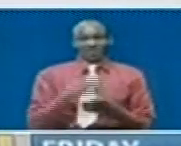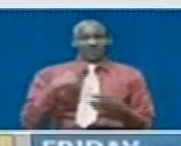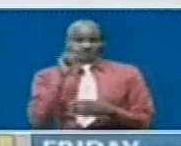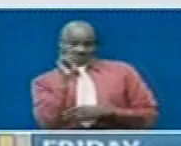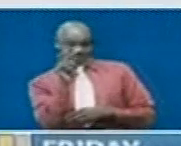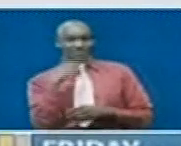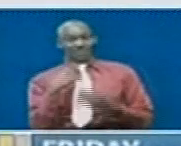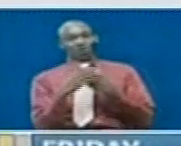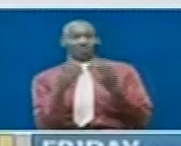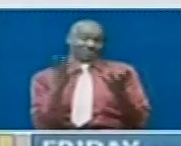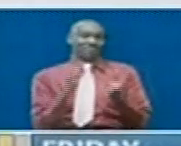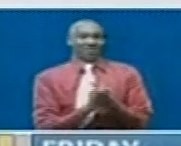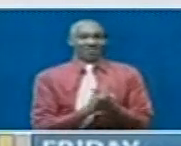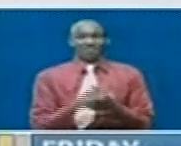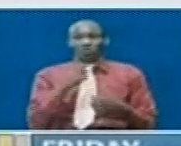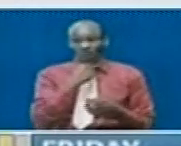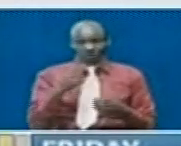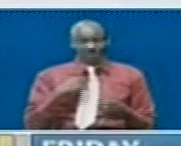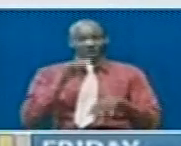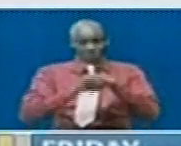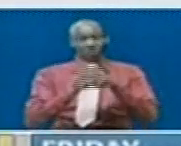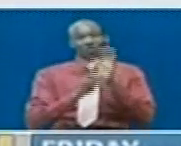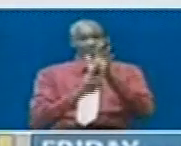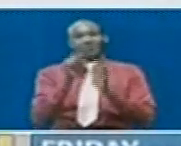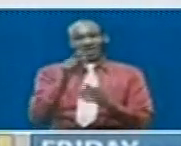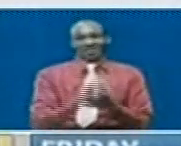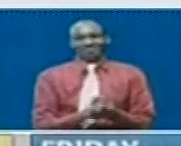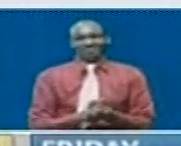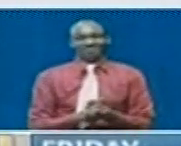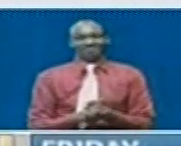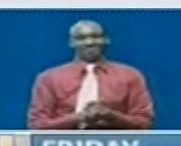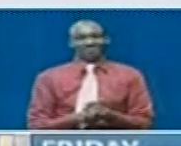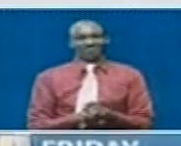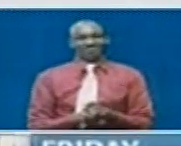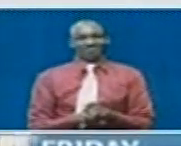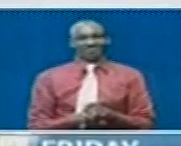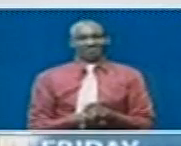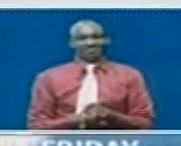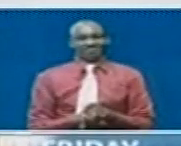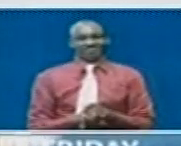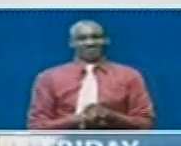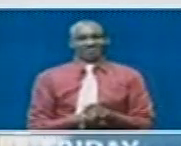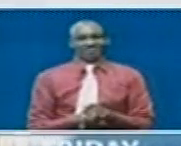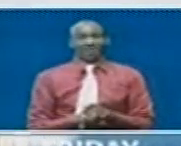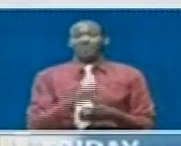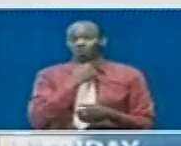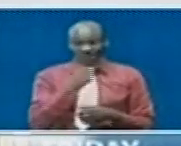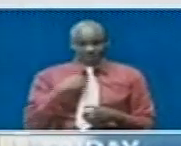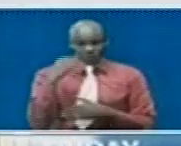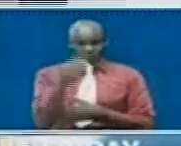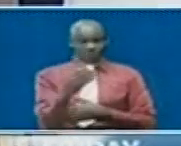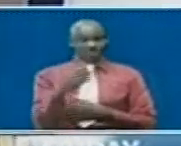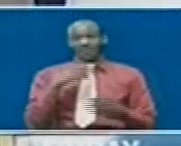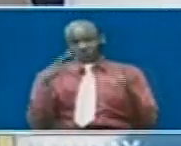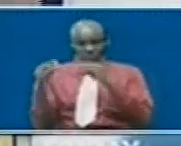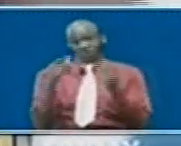hope that she does. Yeah. Because I would like to be a good role model for her. Okay. Yeah. But yeah, I guess. All right. I want us to stop the chit-chat for a